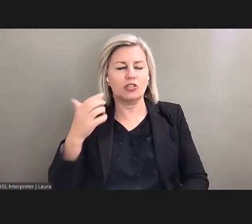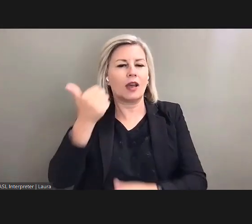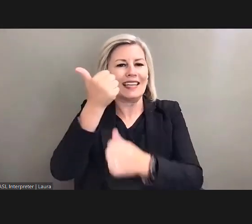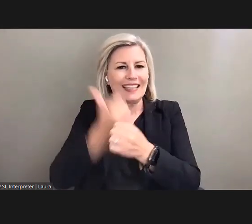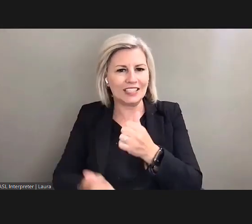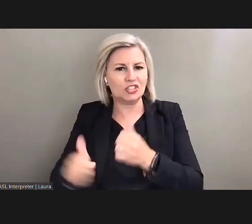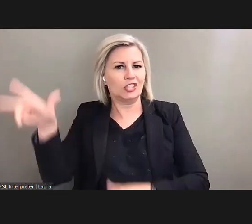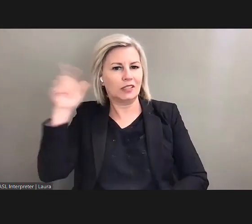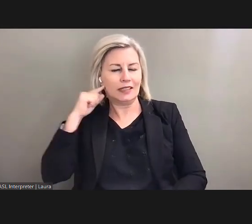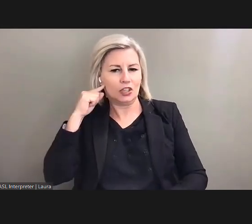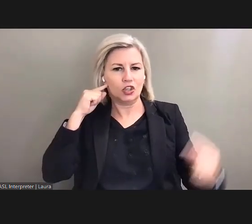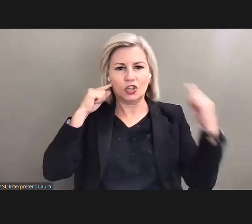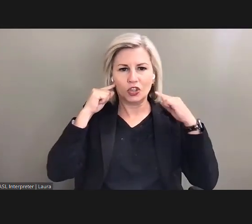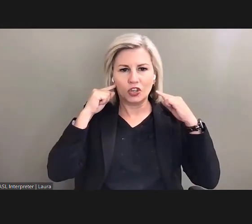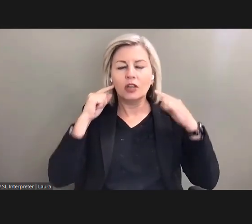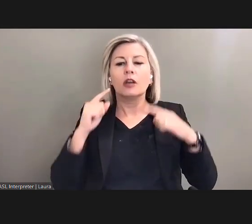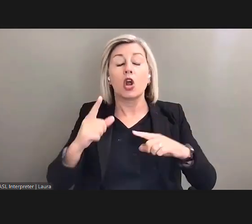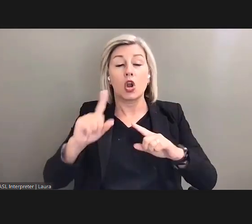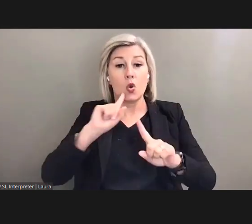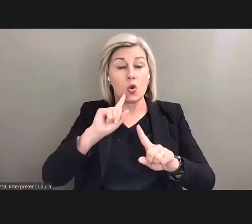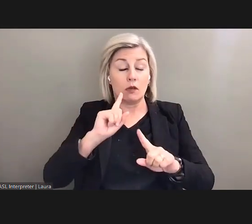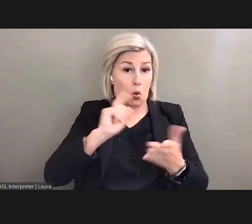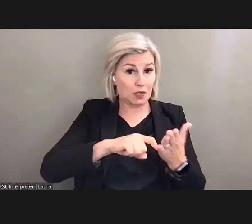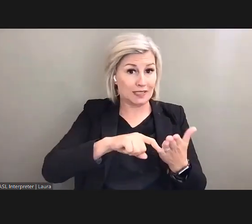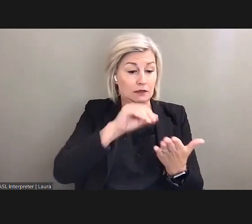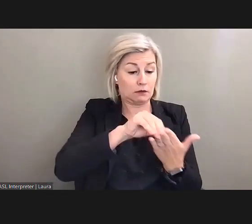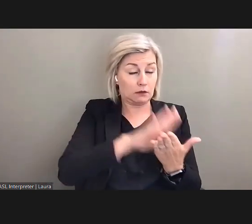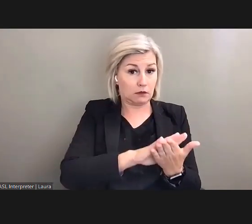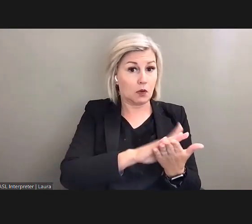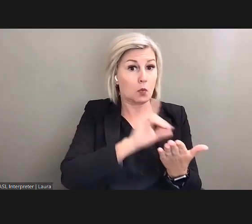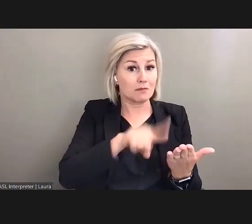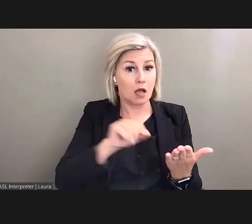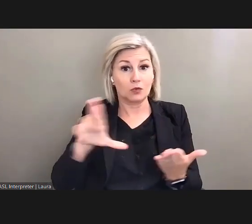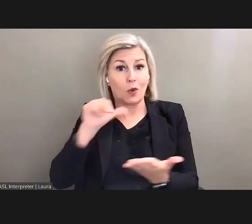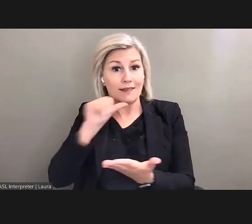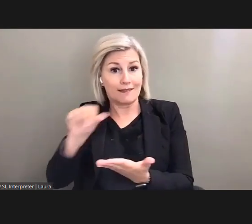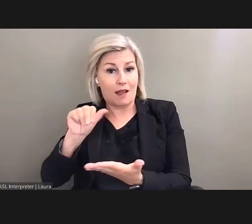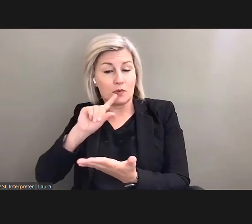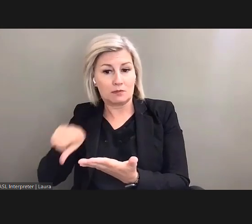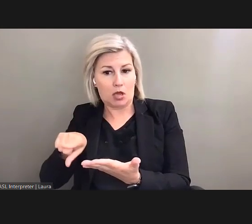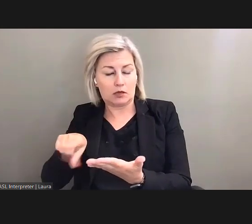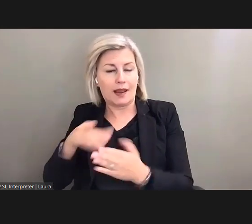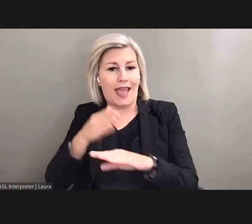noting the child's response or lack of response after each tone is presented.